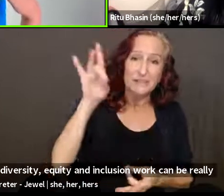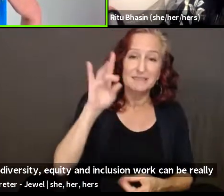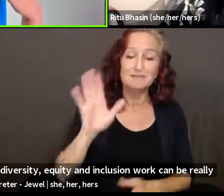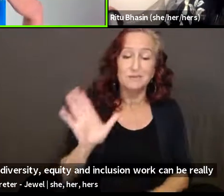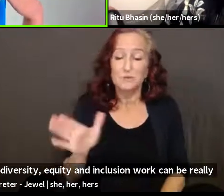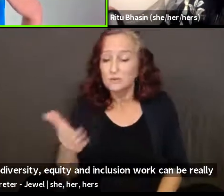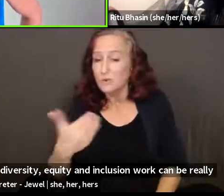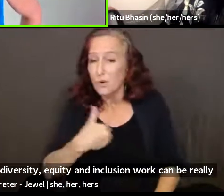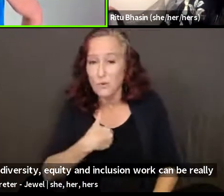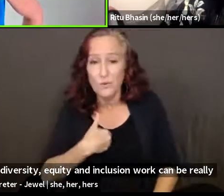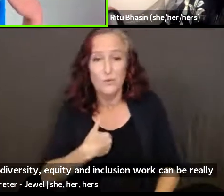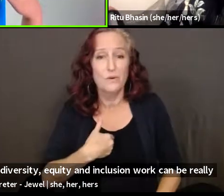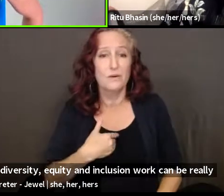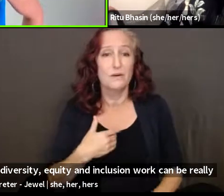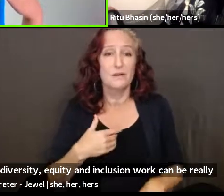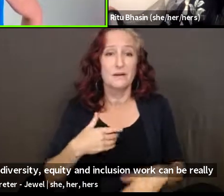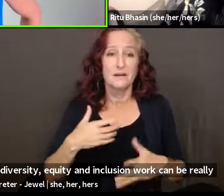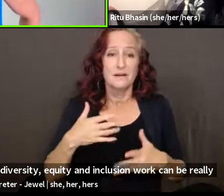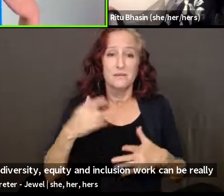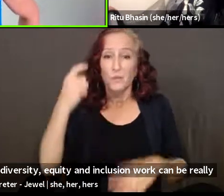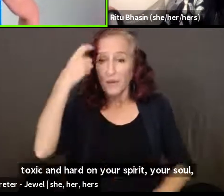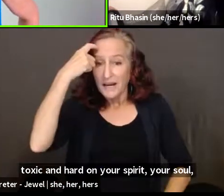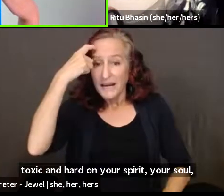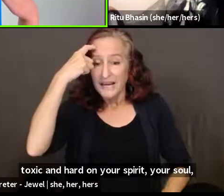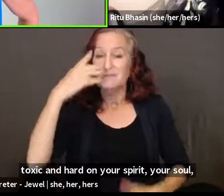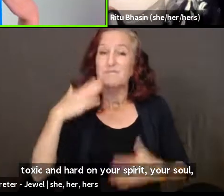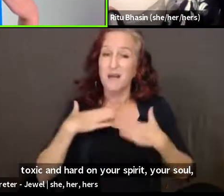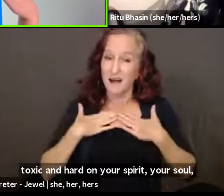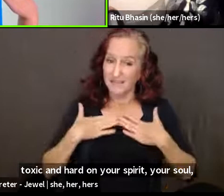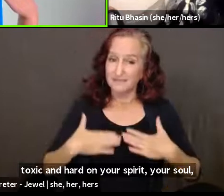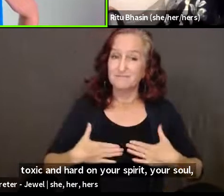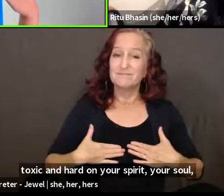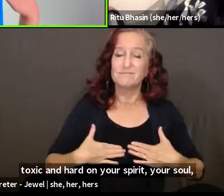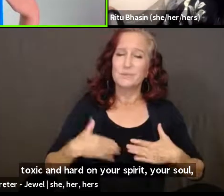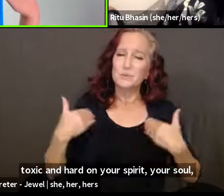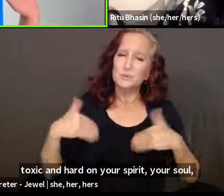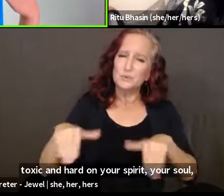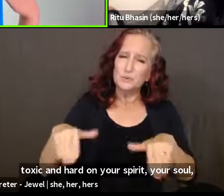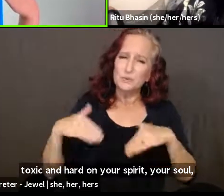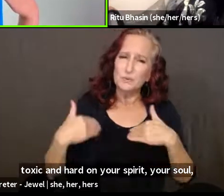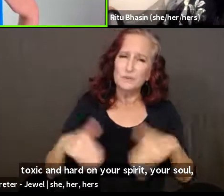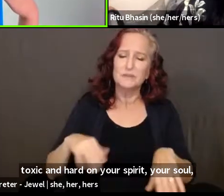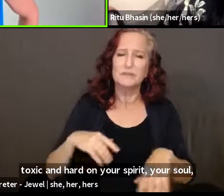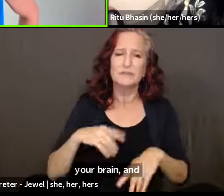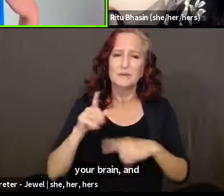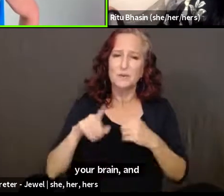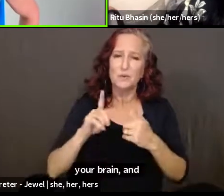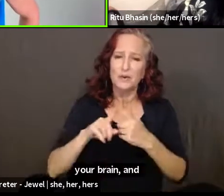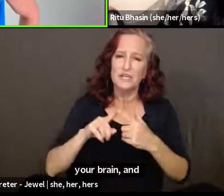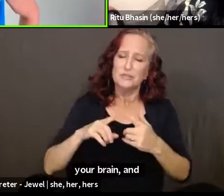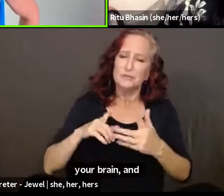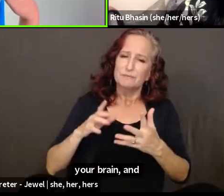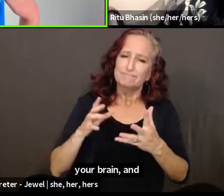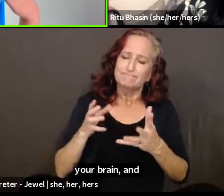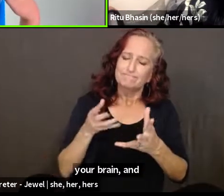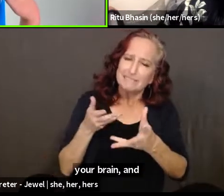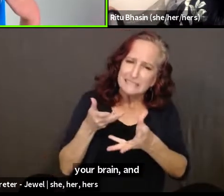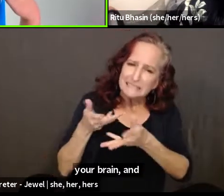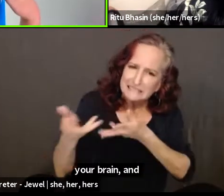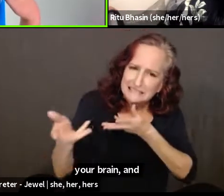brain, and also your body, because when you're constantly working